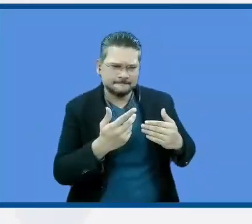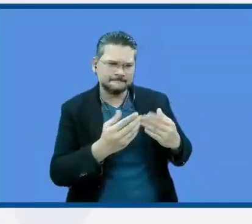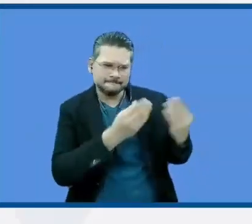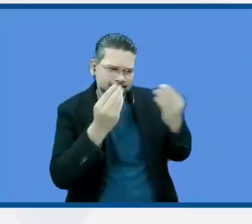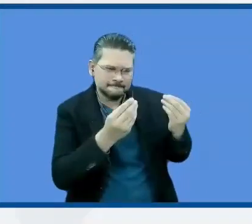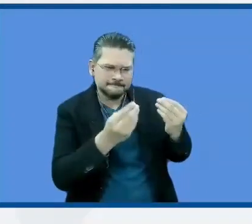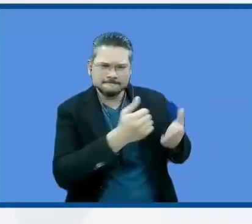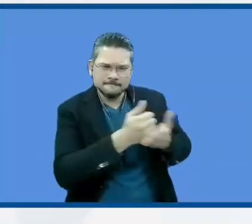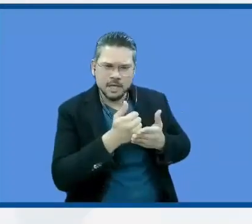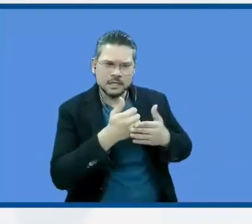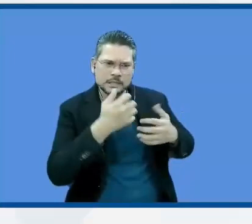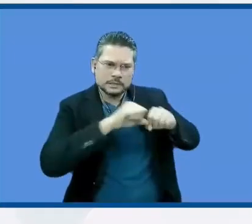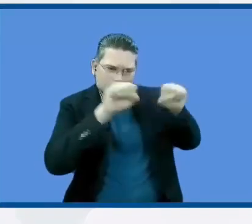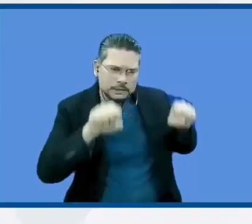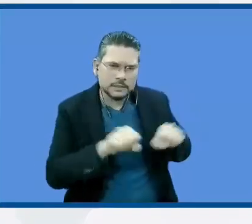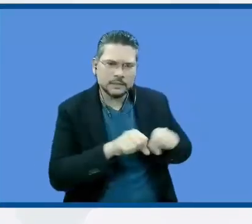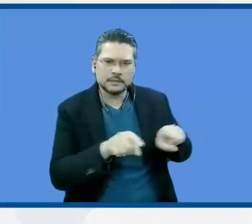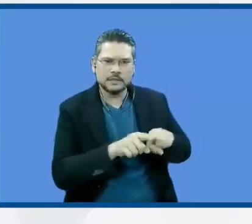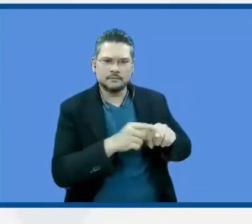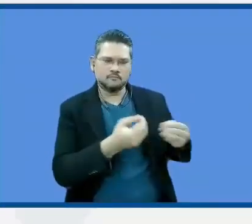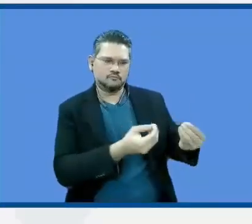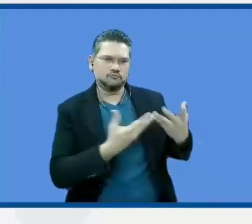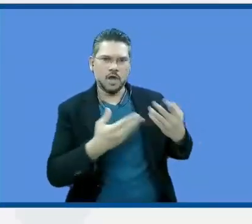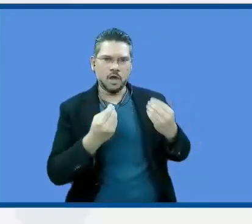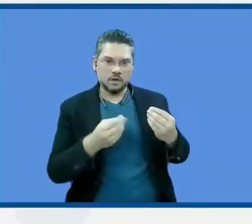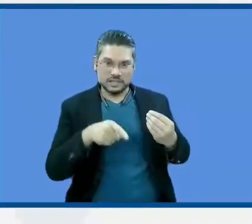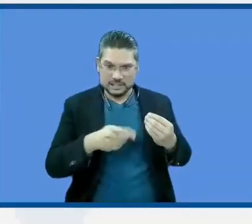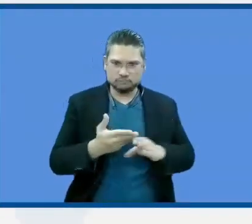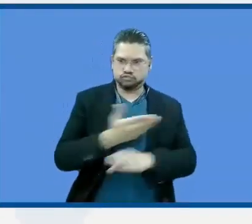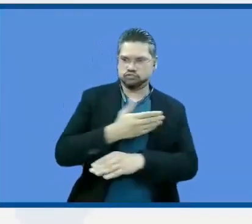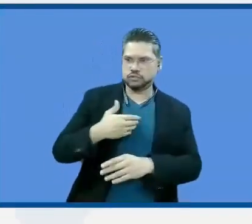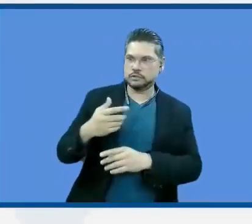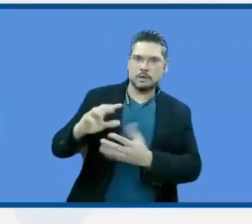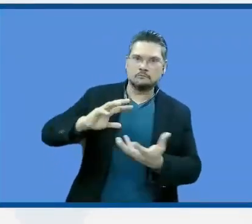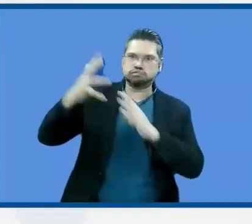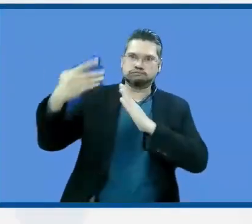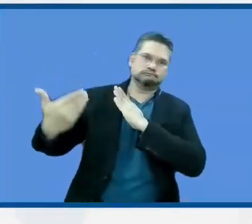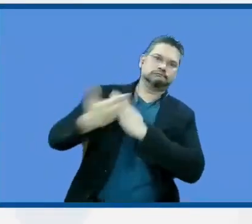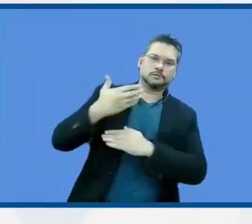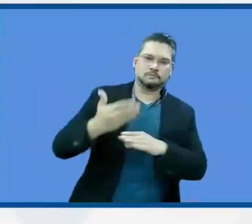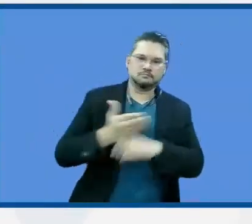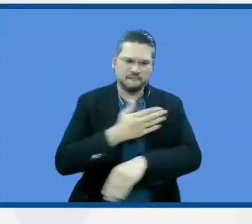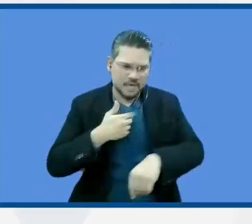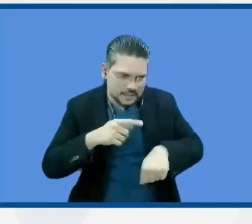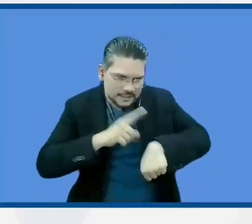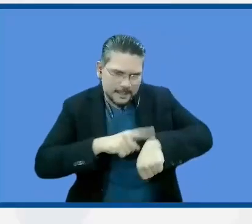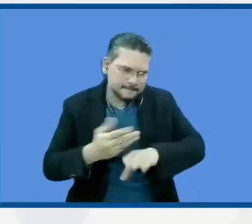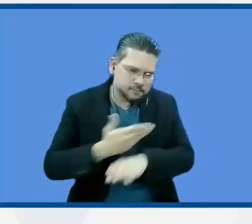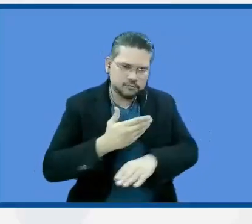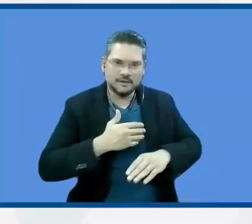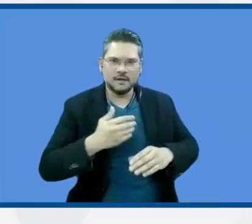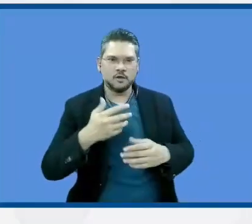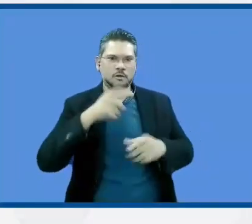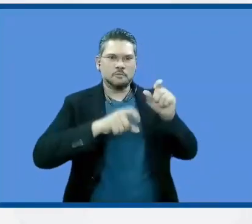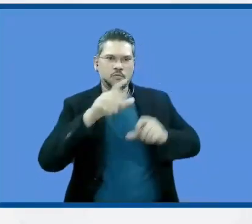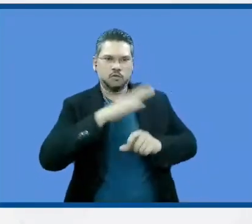anticipation of the disaster hitting, and expand a timely support to the expected affected population, something that maybe 15 years